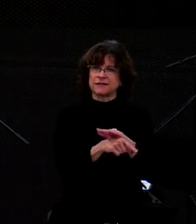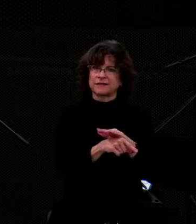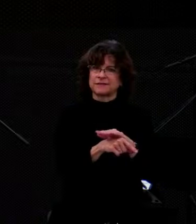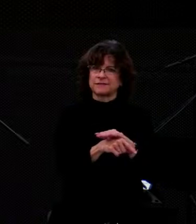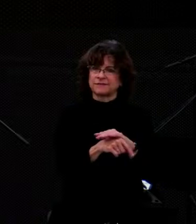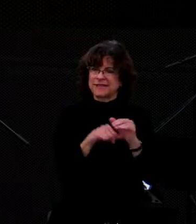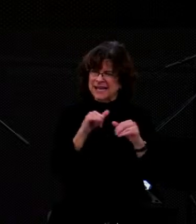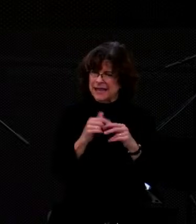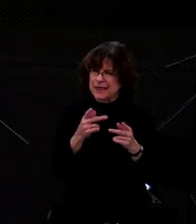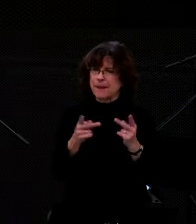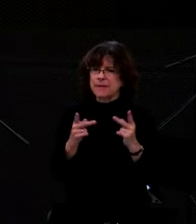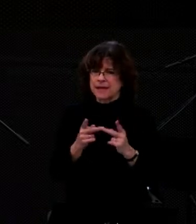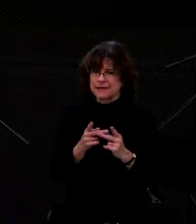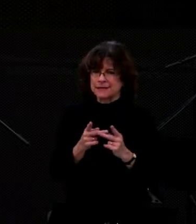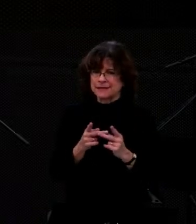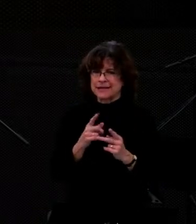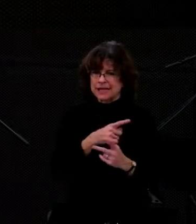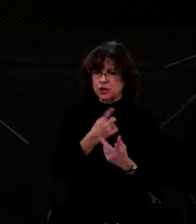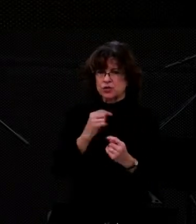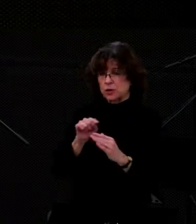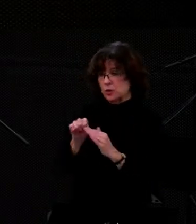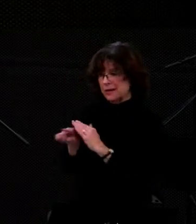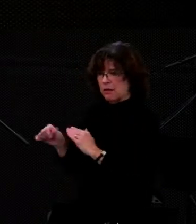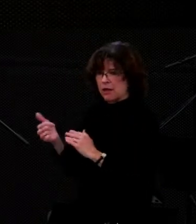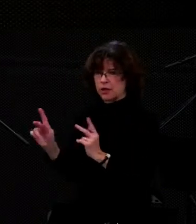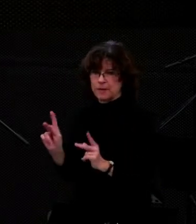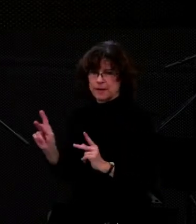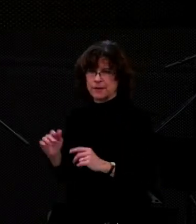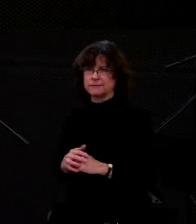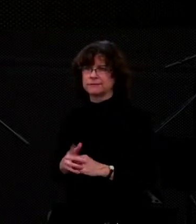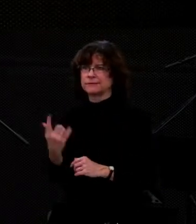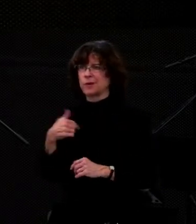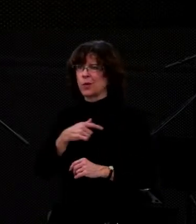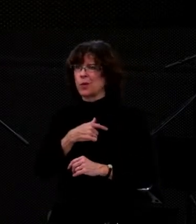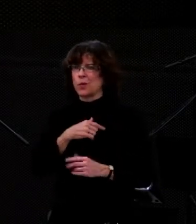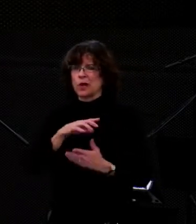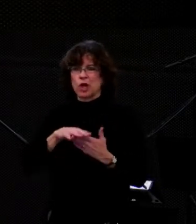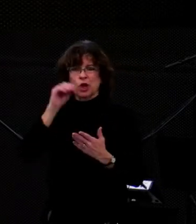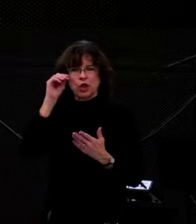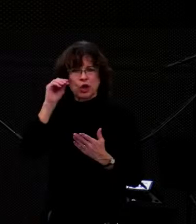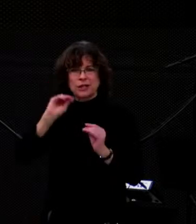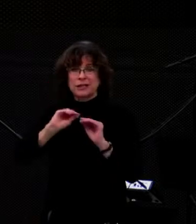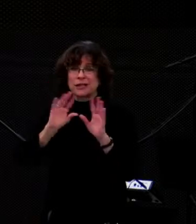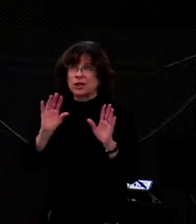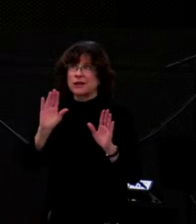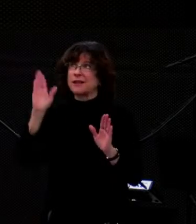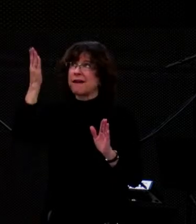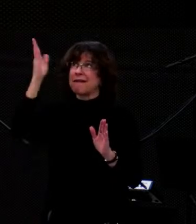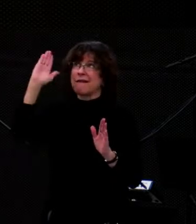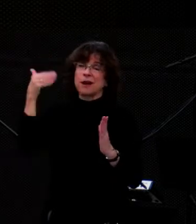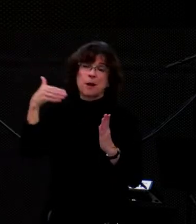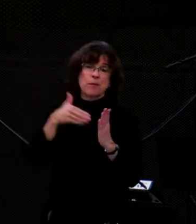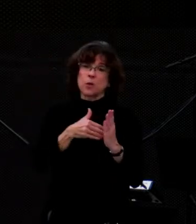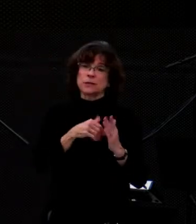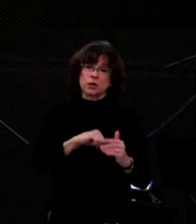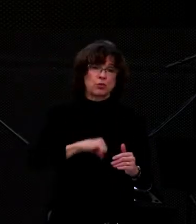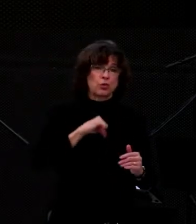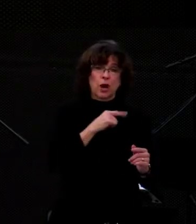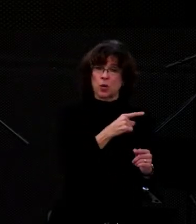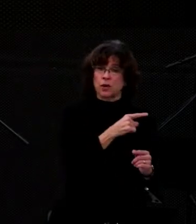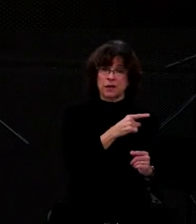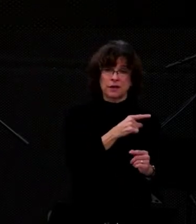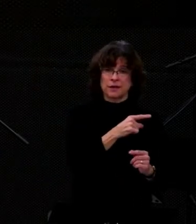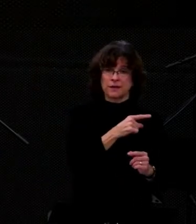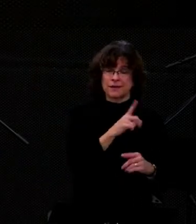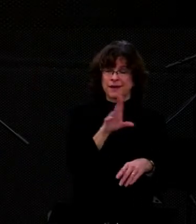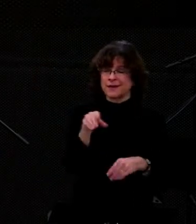Mordecai. See, we learn very clearly in this story, as entertaining as it is, that God opposes the proud, but